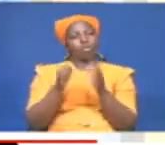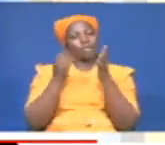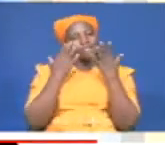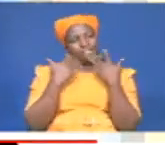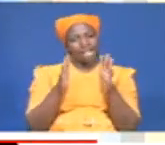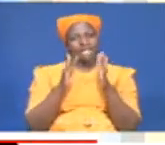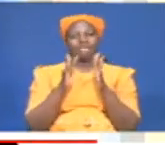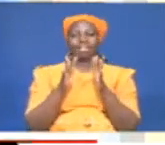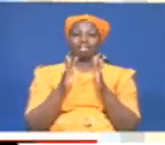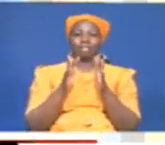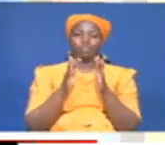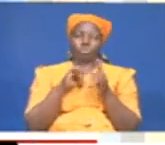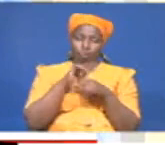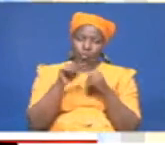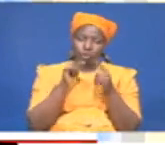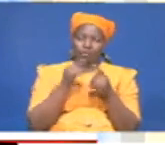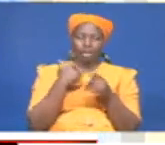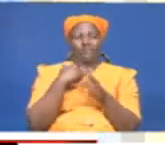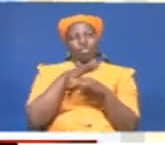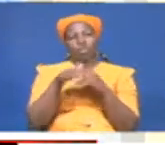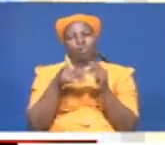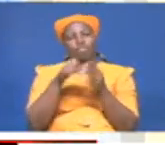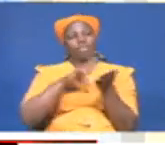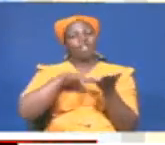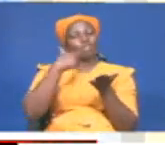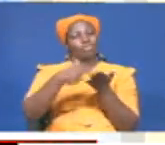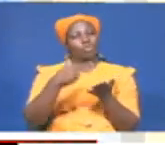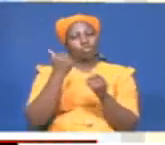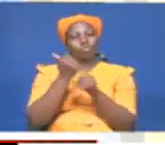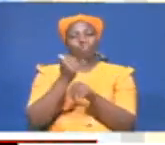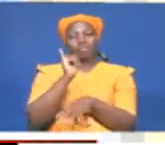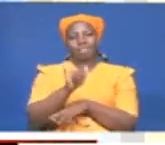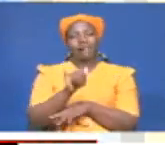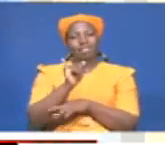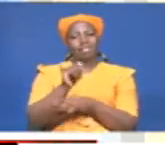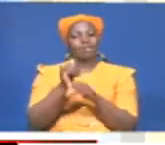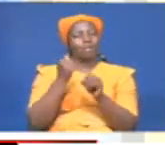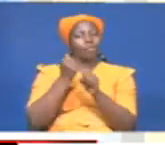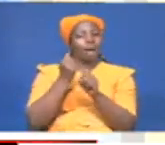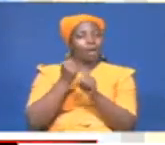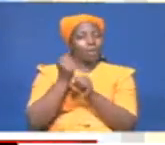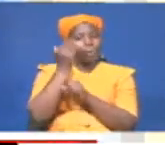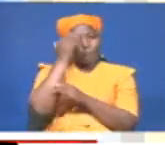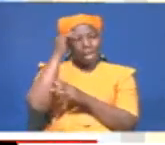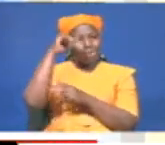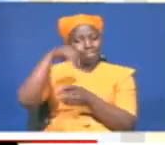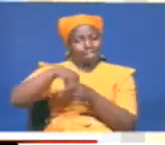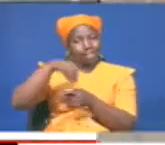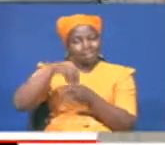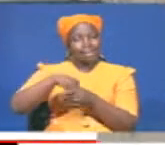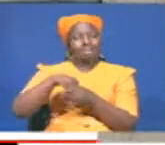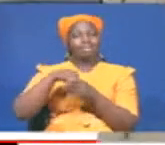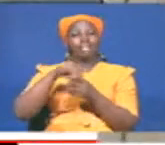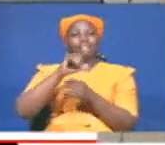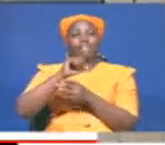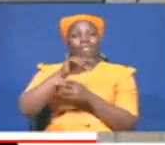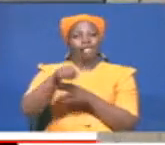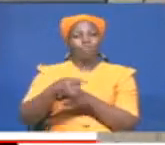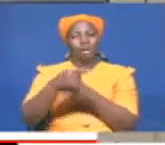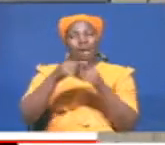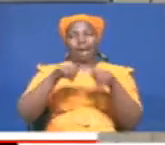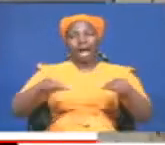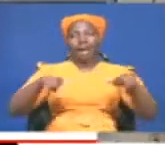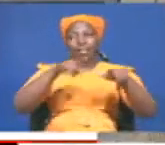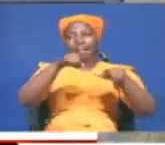when we have all the resources to do that vast work, because it's within the scope of 5,000 acres. Hibaq